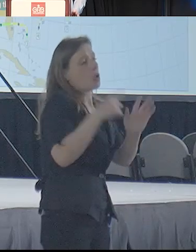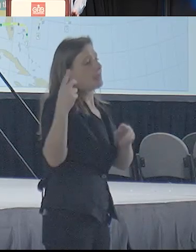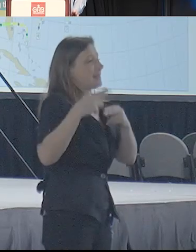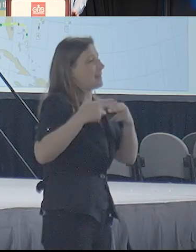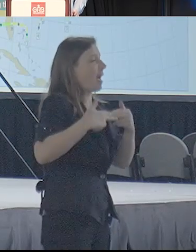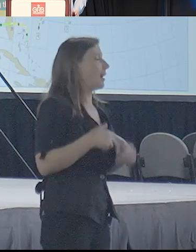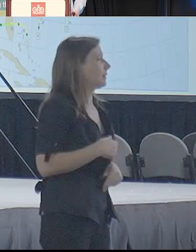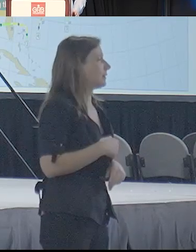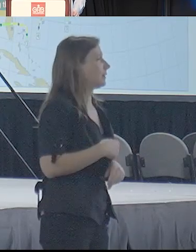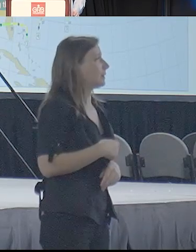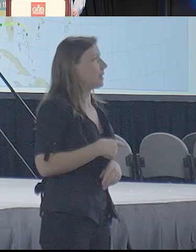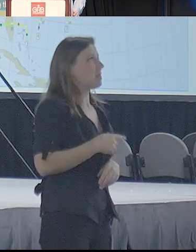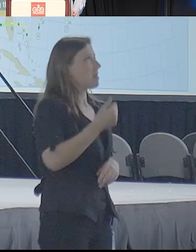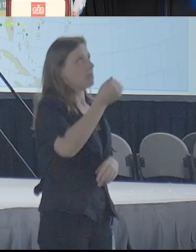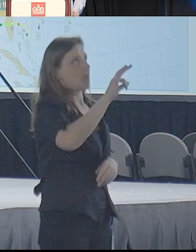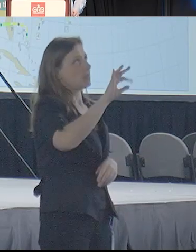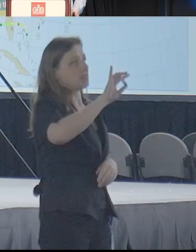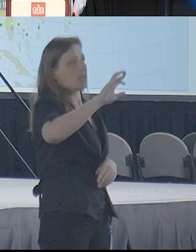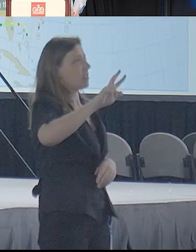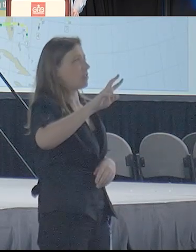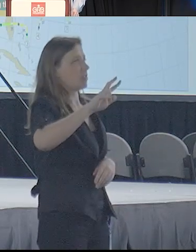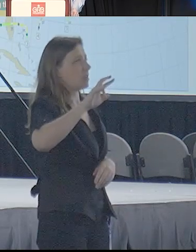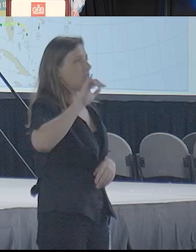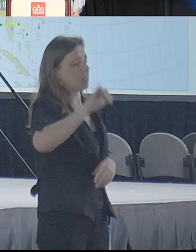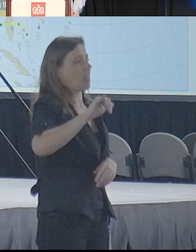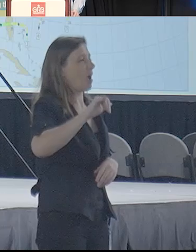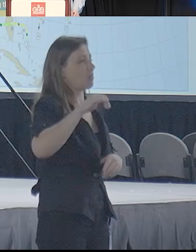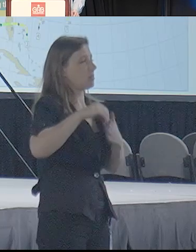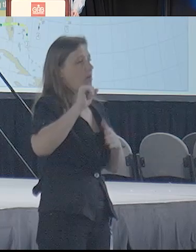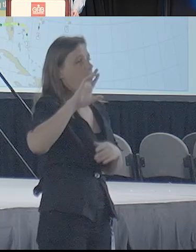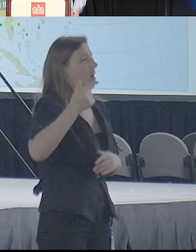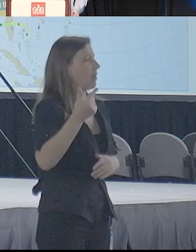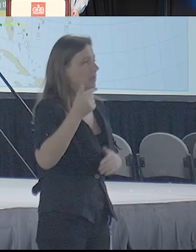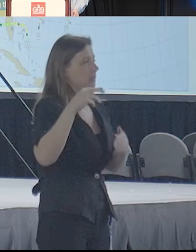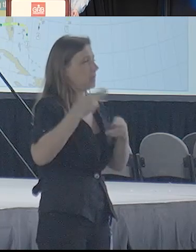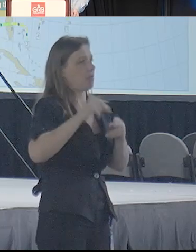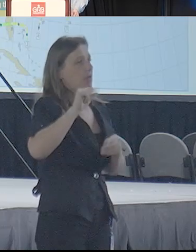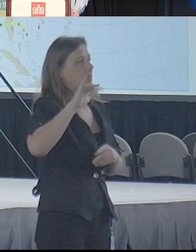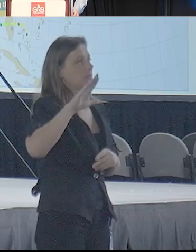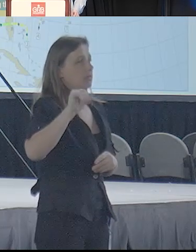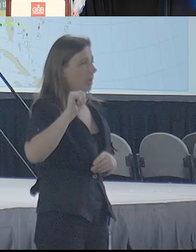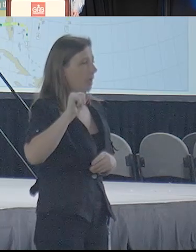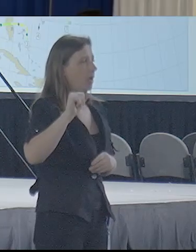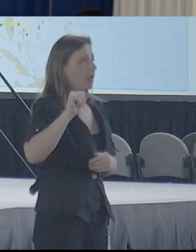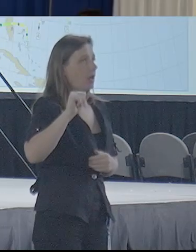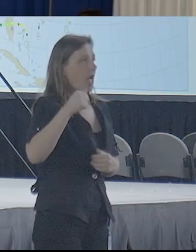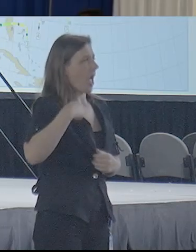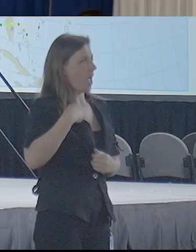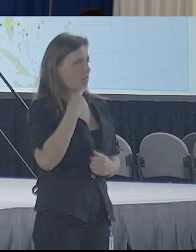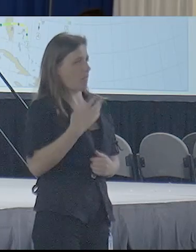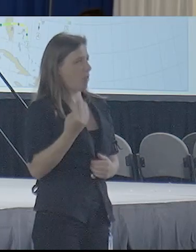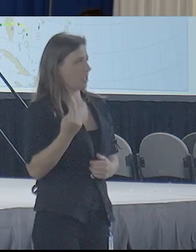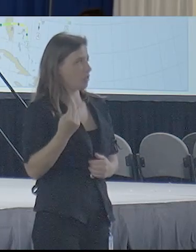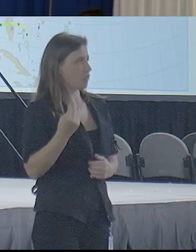the first storm of the year, 1983, was an August storm named Alicia. I was 14 years old in Sharpstown. I helped